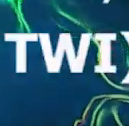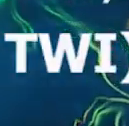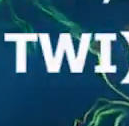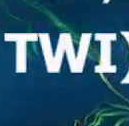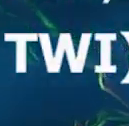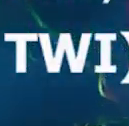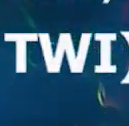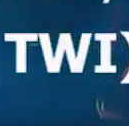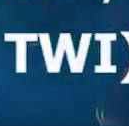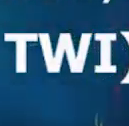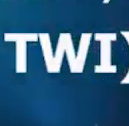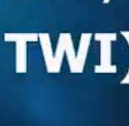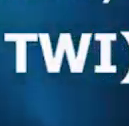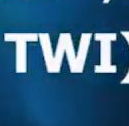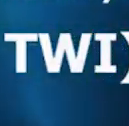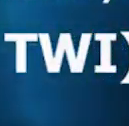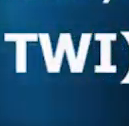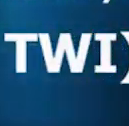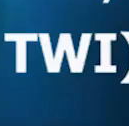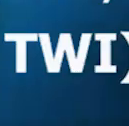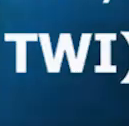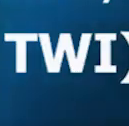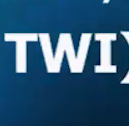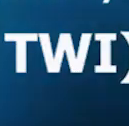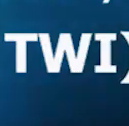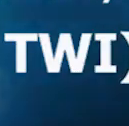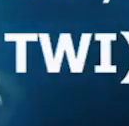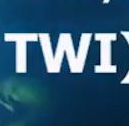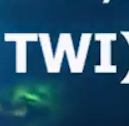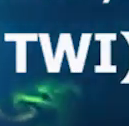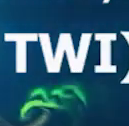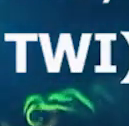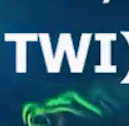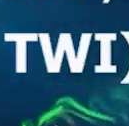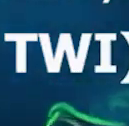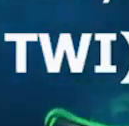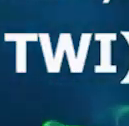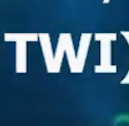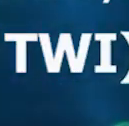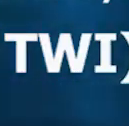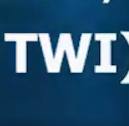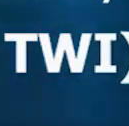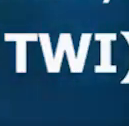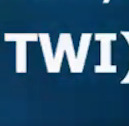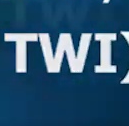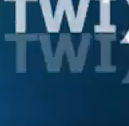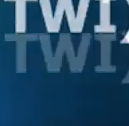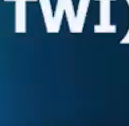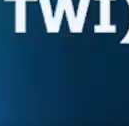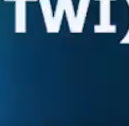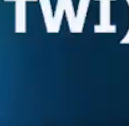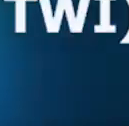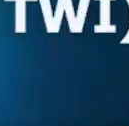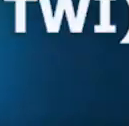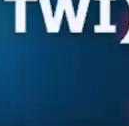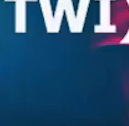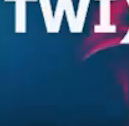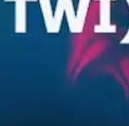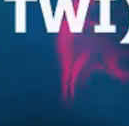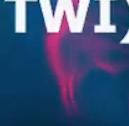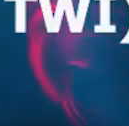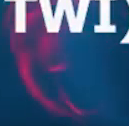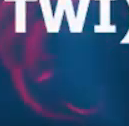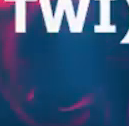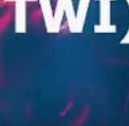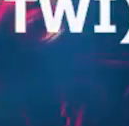ohu sori ene nkwa de otimi die no se wa wumpo a obenya nkwa na obiara otiase na